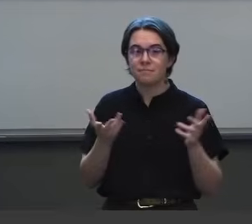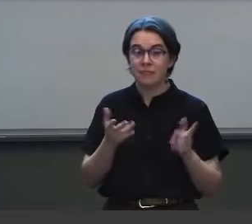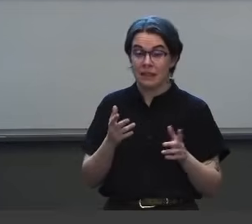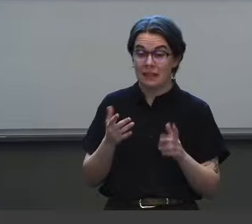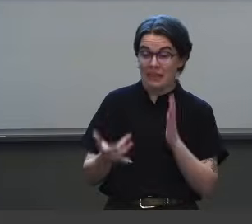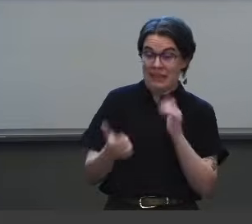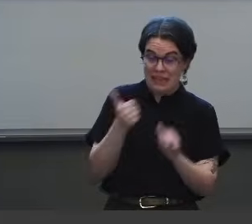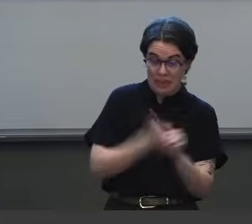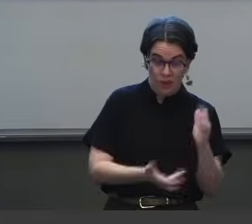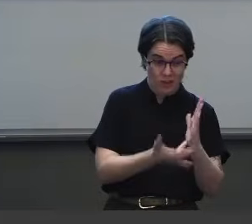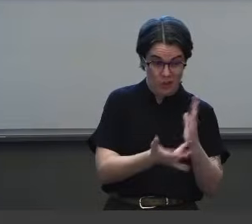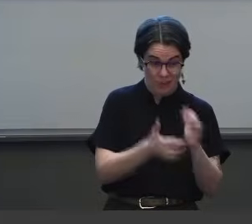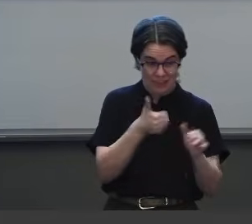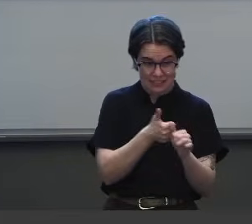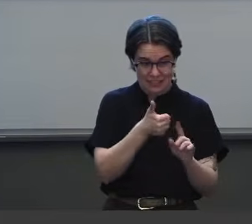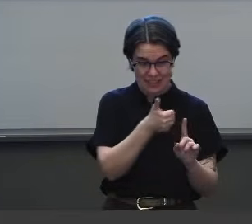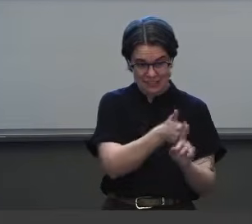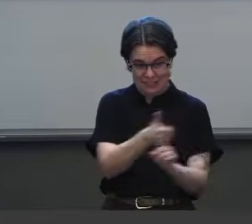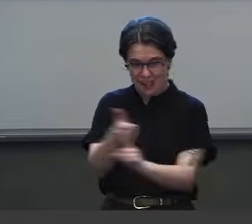flexible.